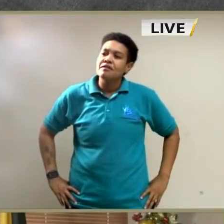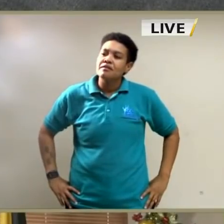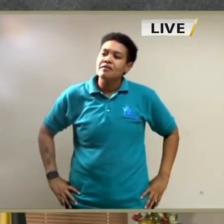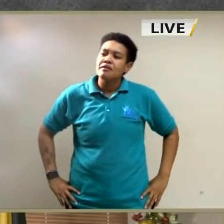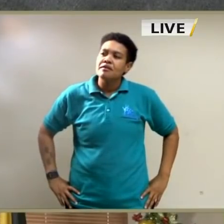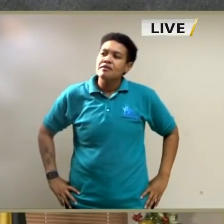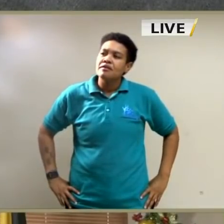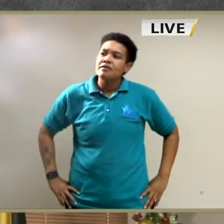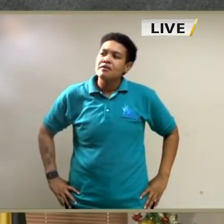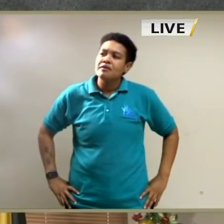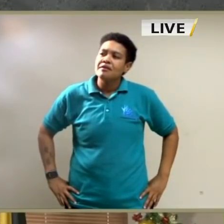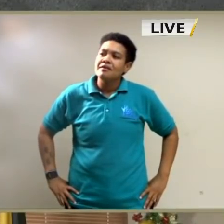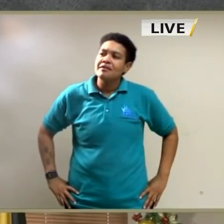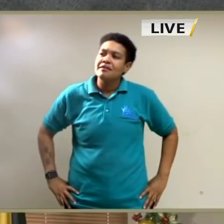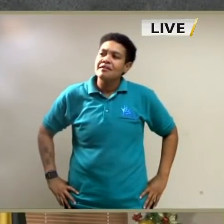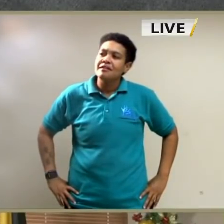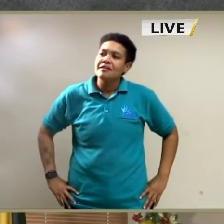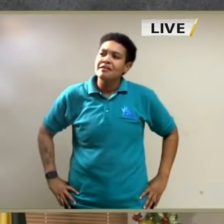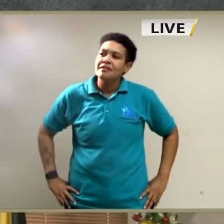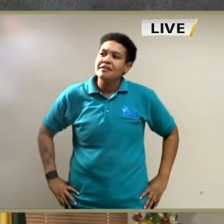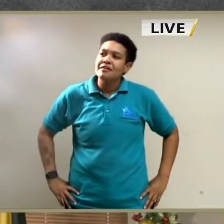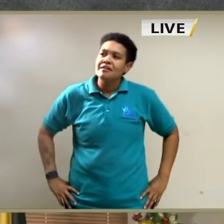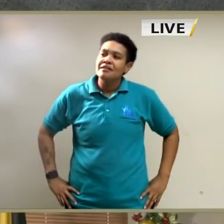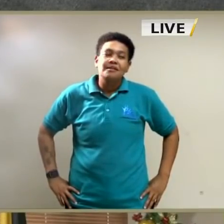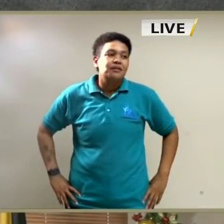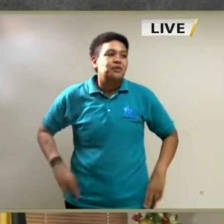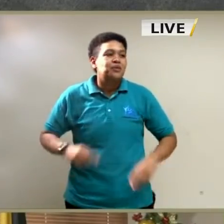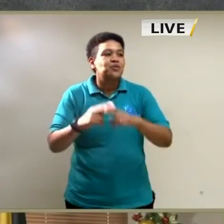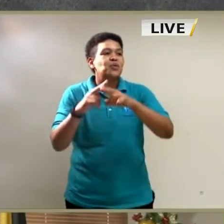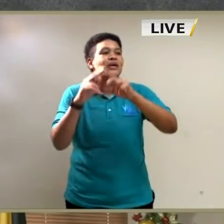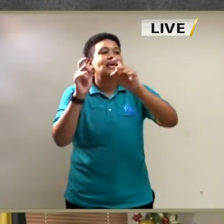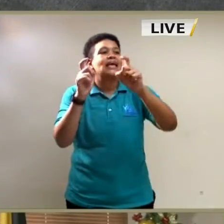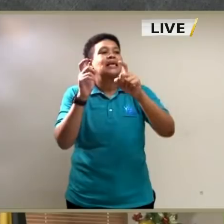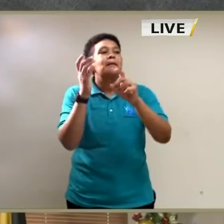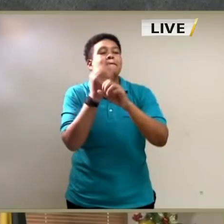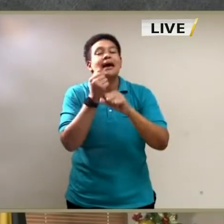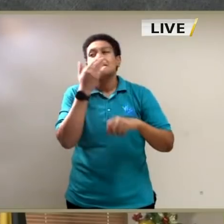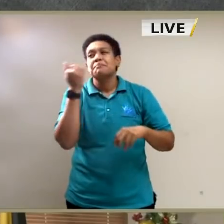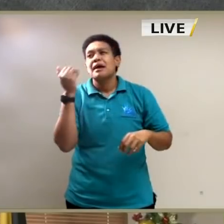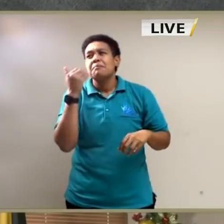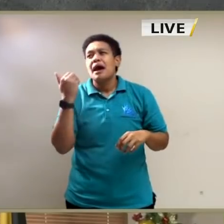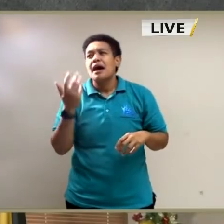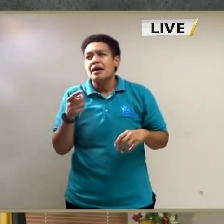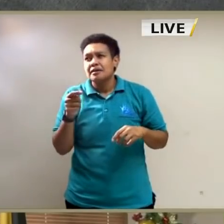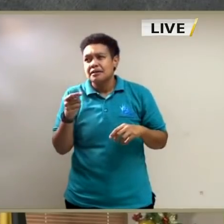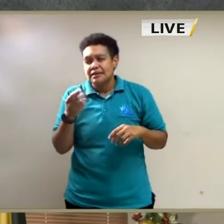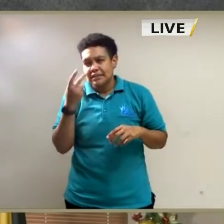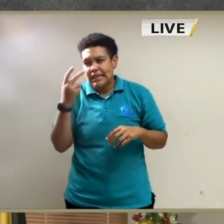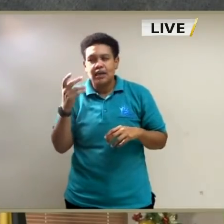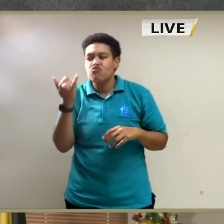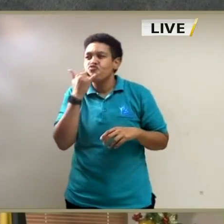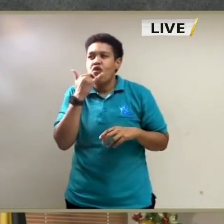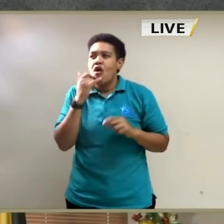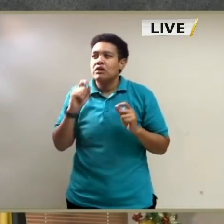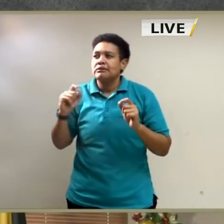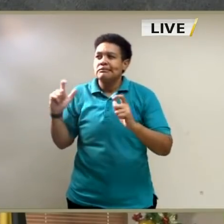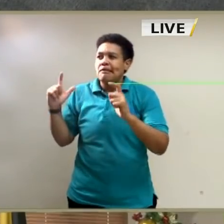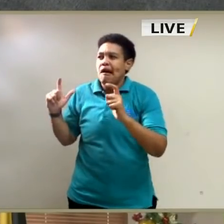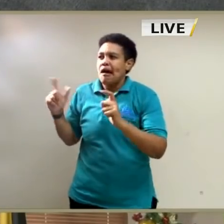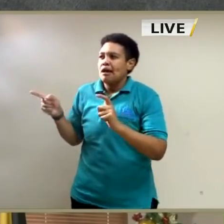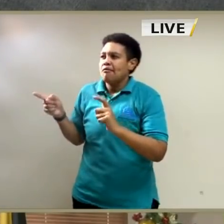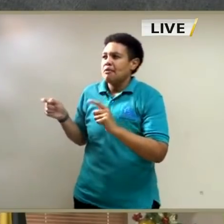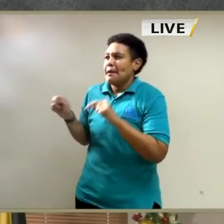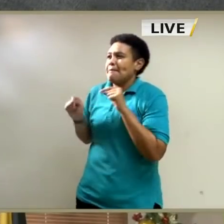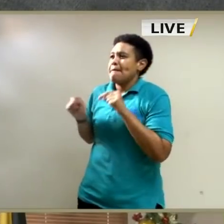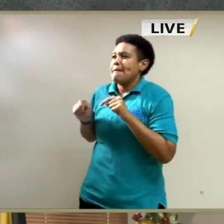we'll soon get it. So we'll see it a little better. Let us go back a little